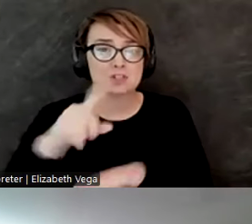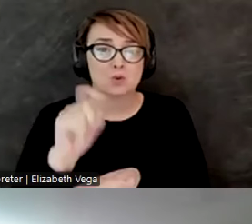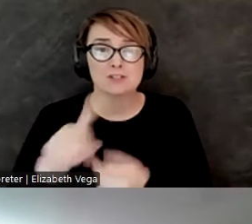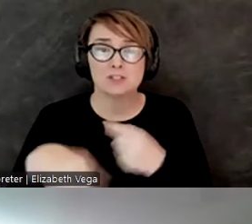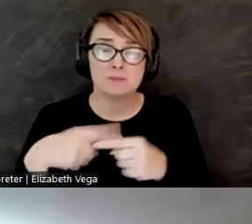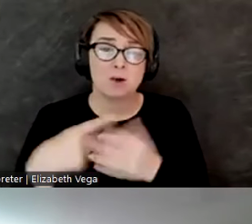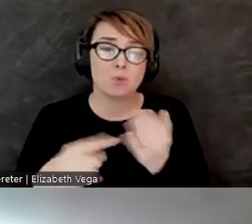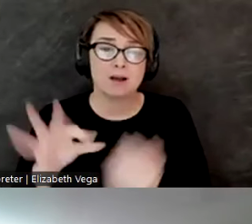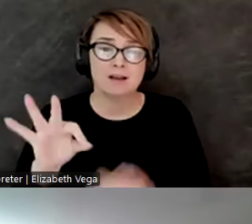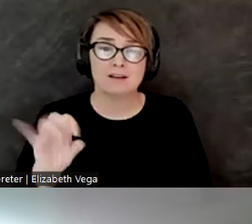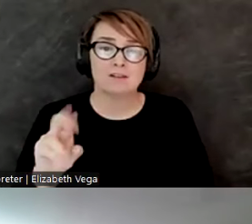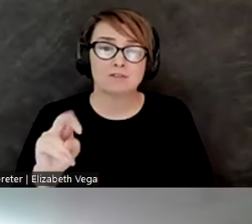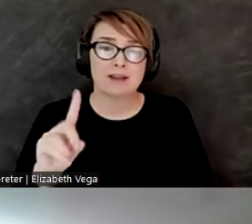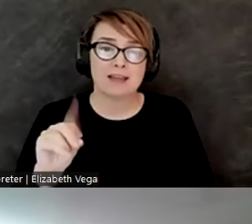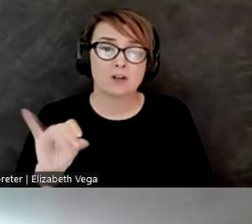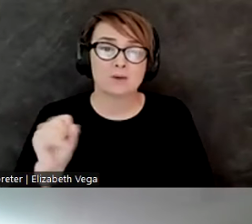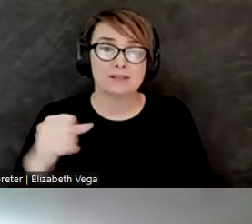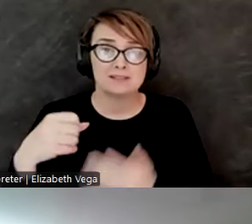suggesting?